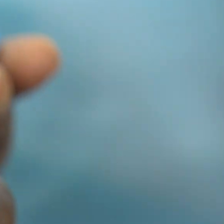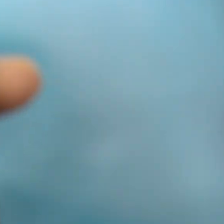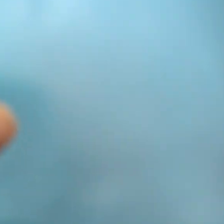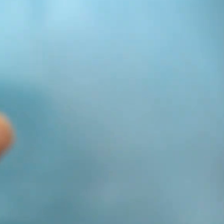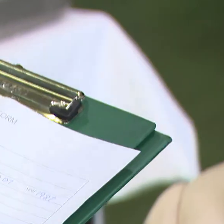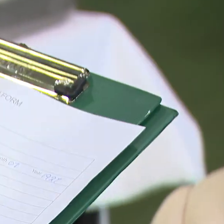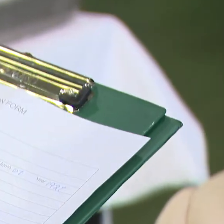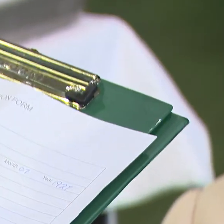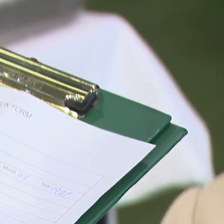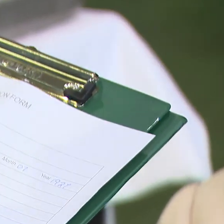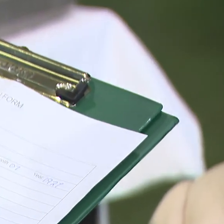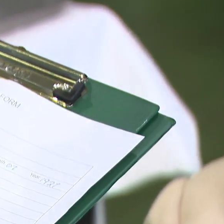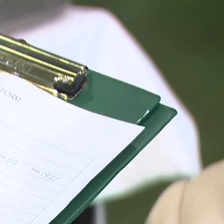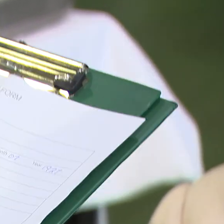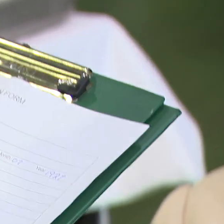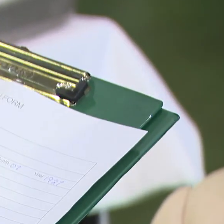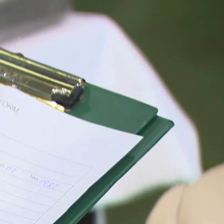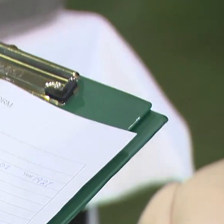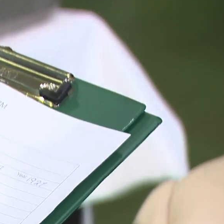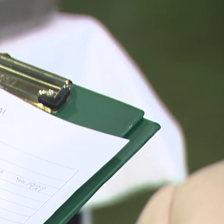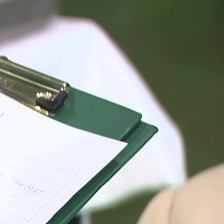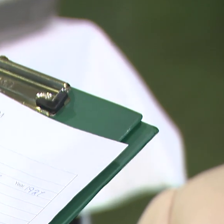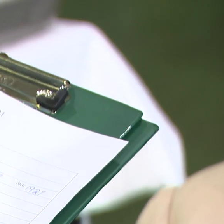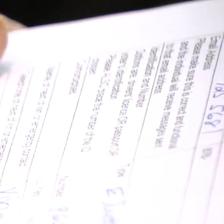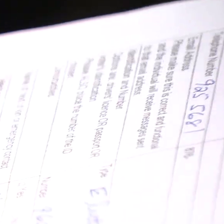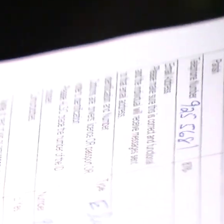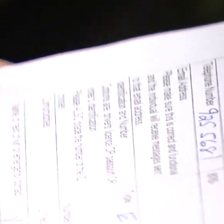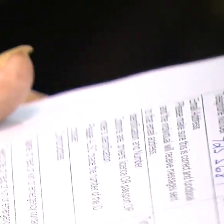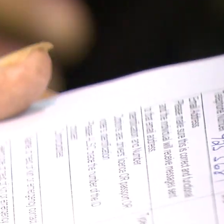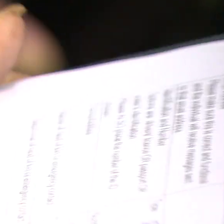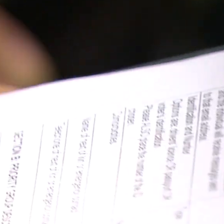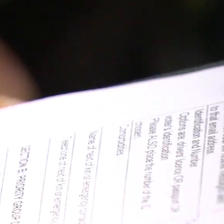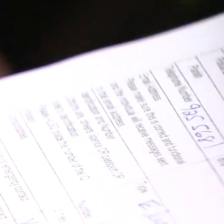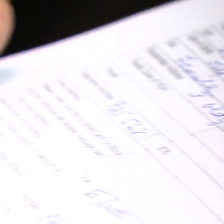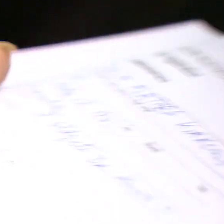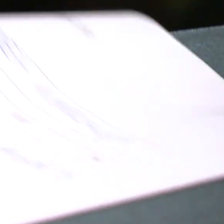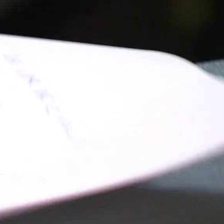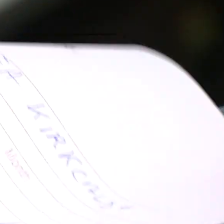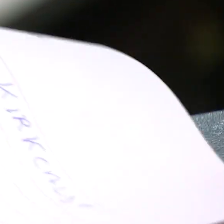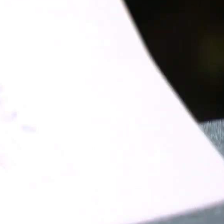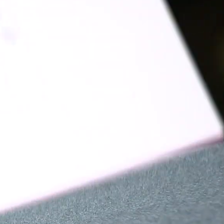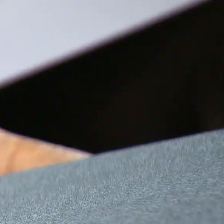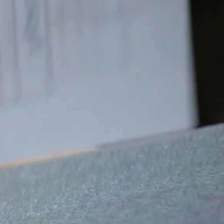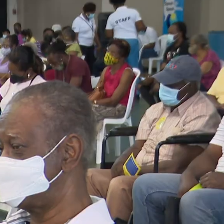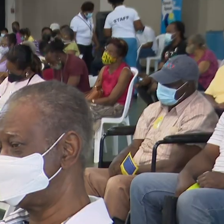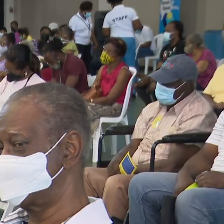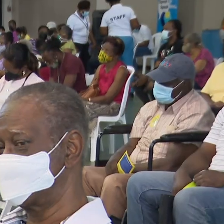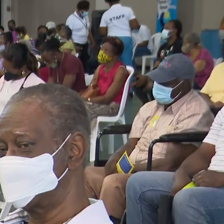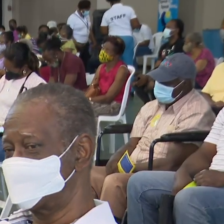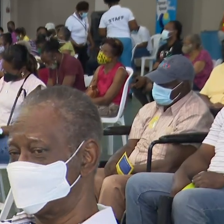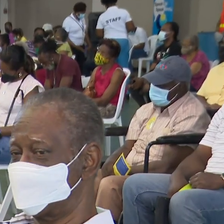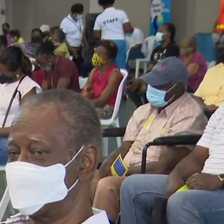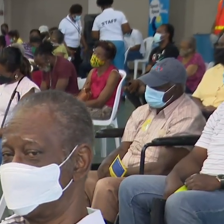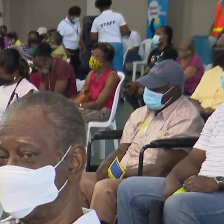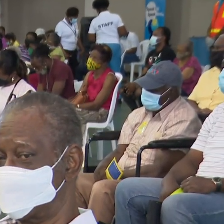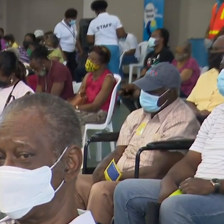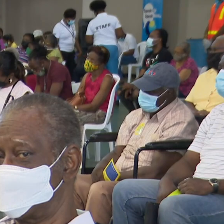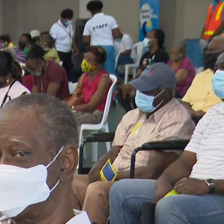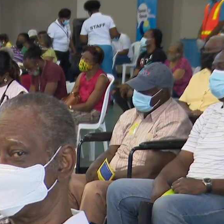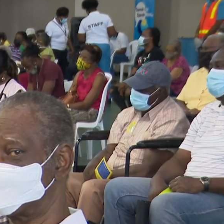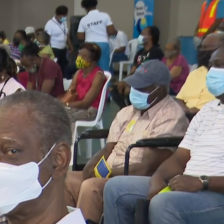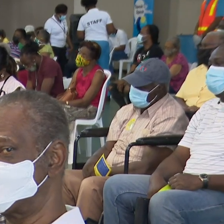He's suggesting that concerned persons return to the center where they received the first dose to inquire about next